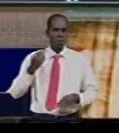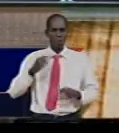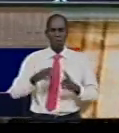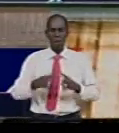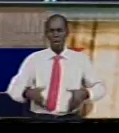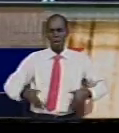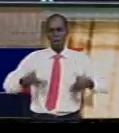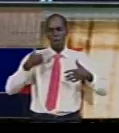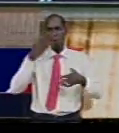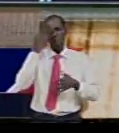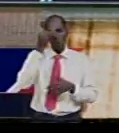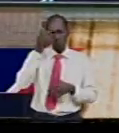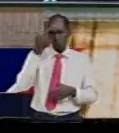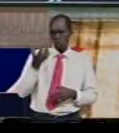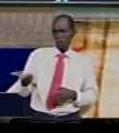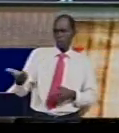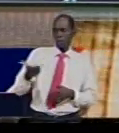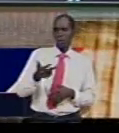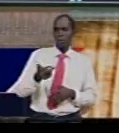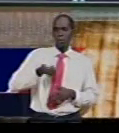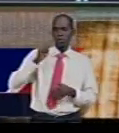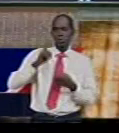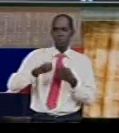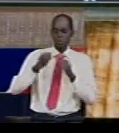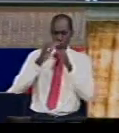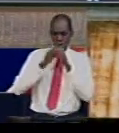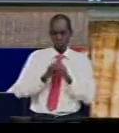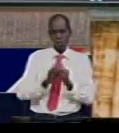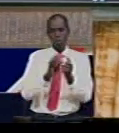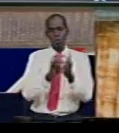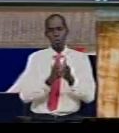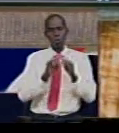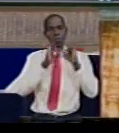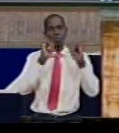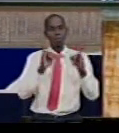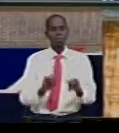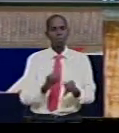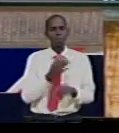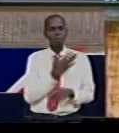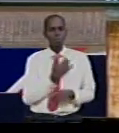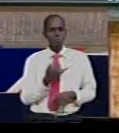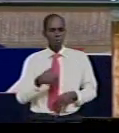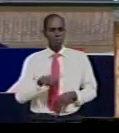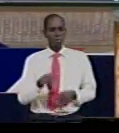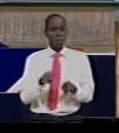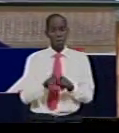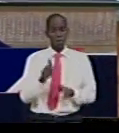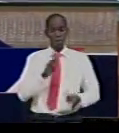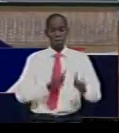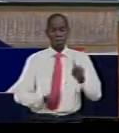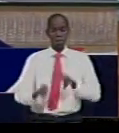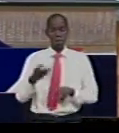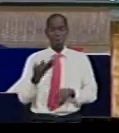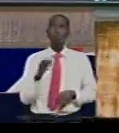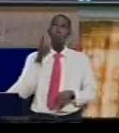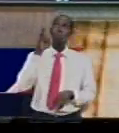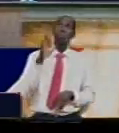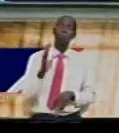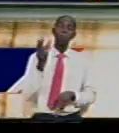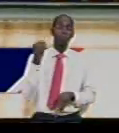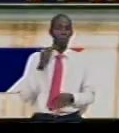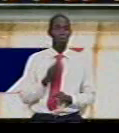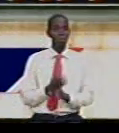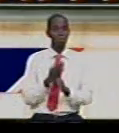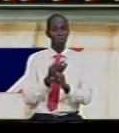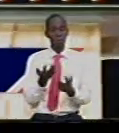worship his idol. And yet, as the people of God were faithful, as Shadrach, Meshach, and Abednego